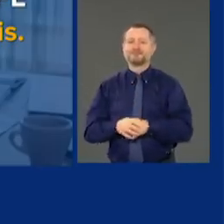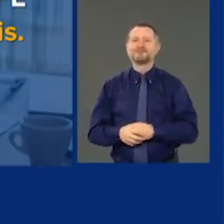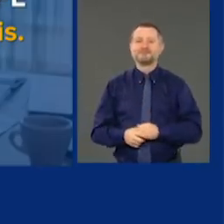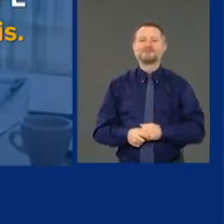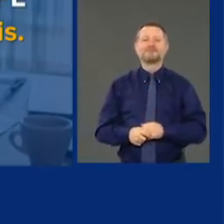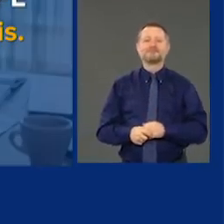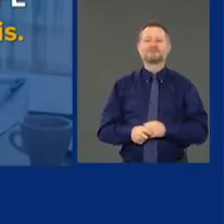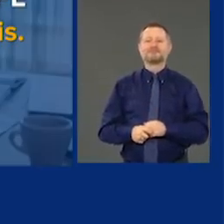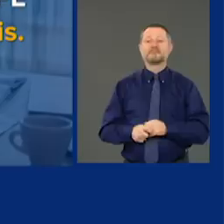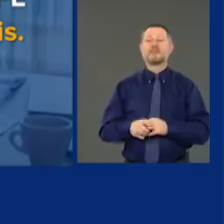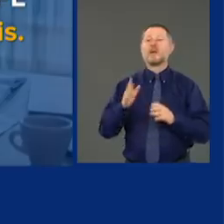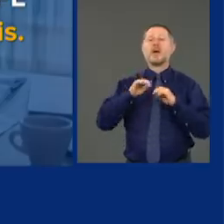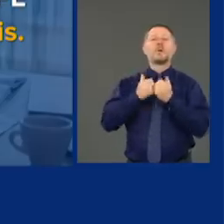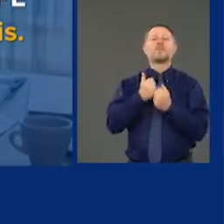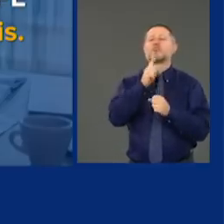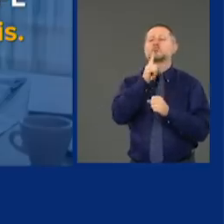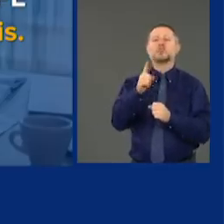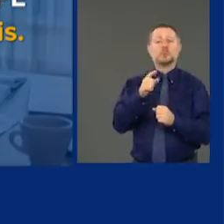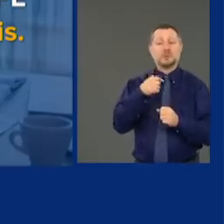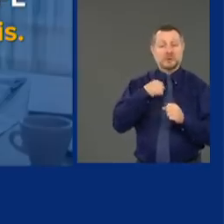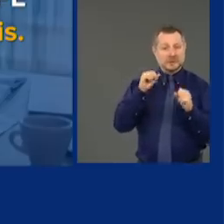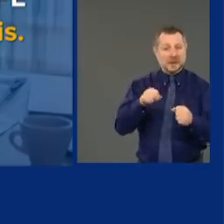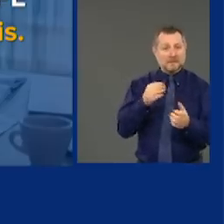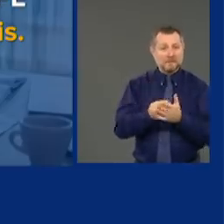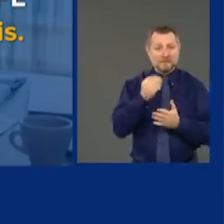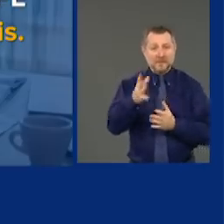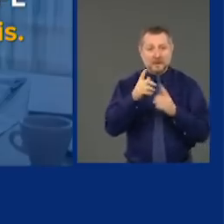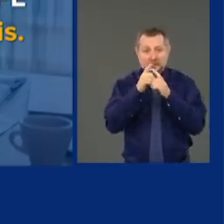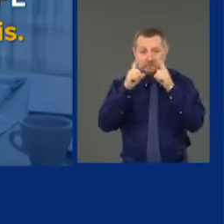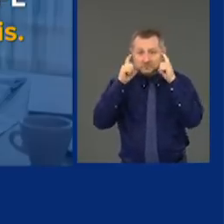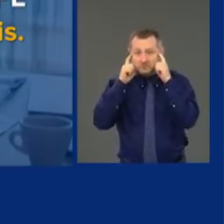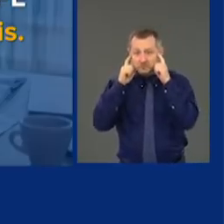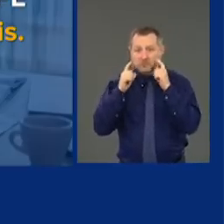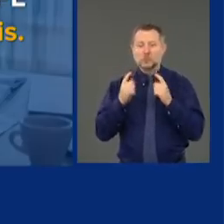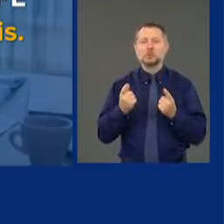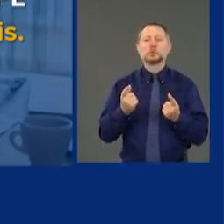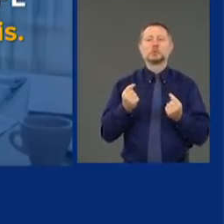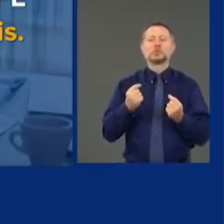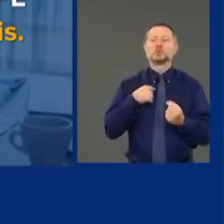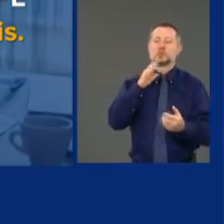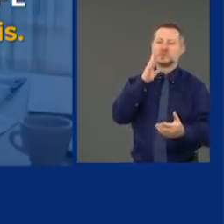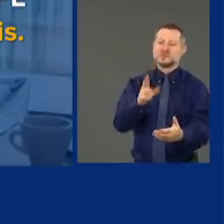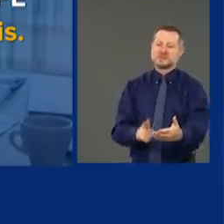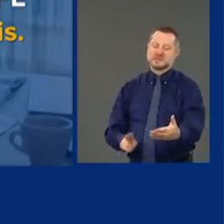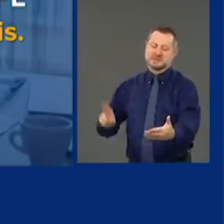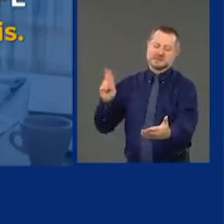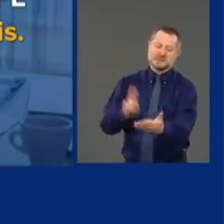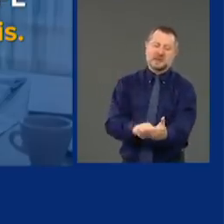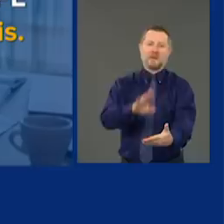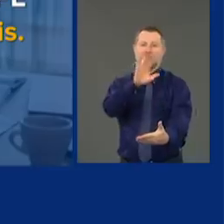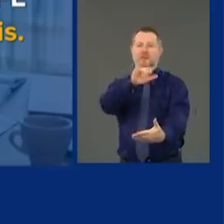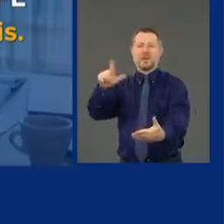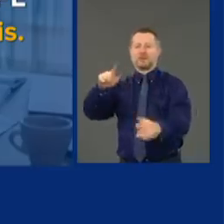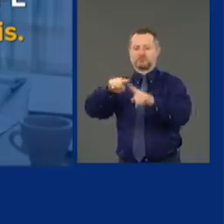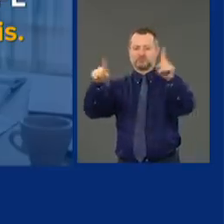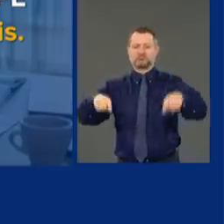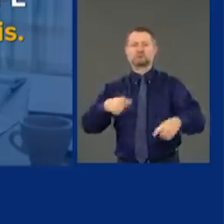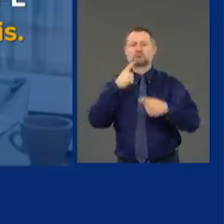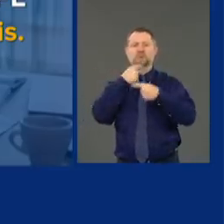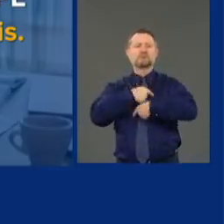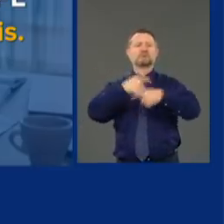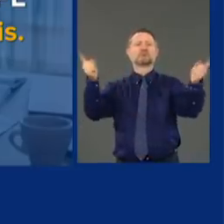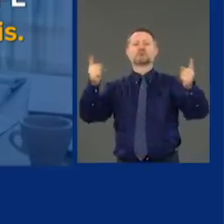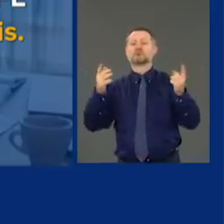sure people can get masks, we're going to sign an executive order saying that we